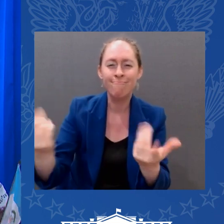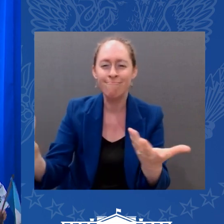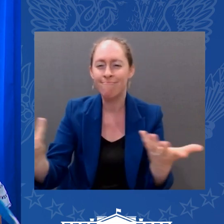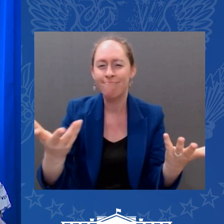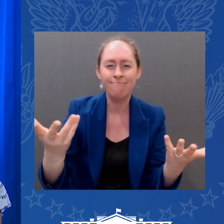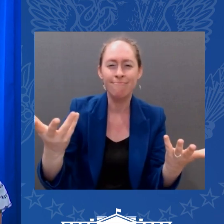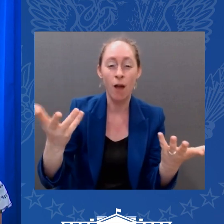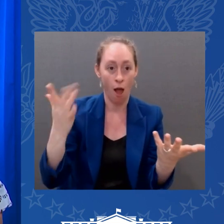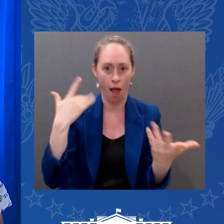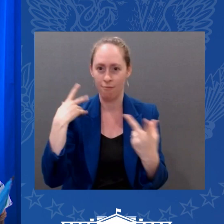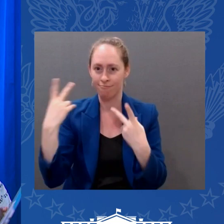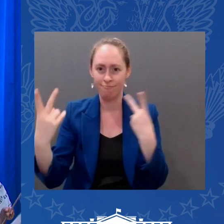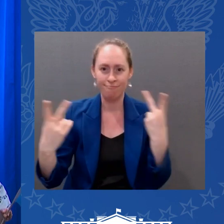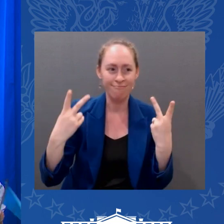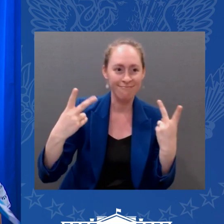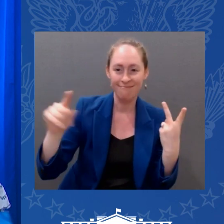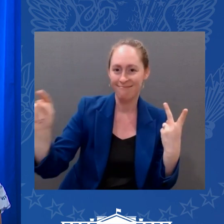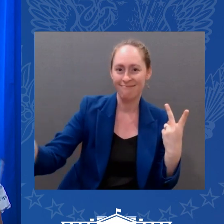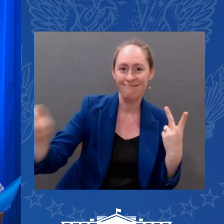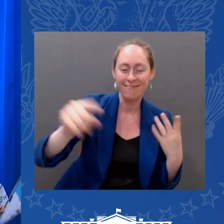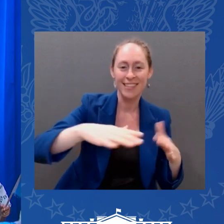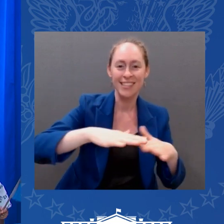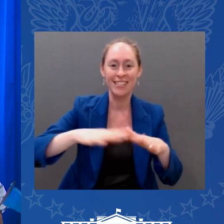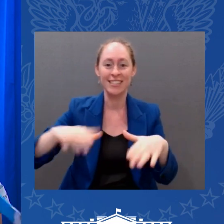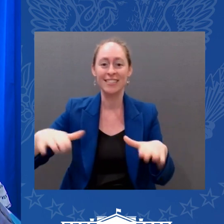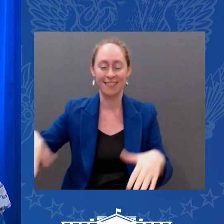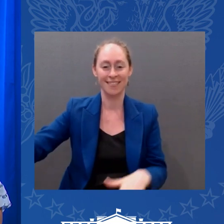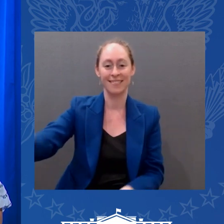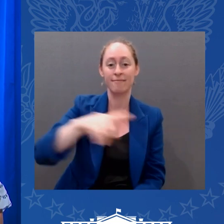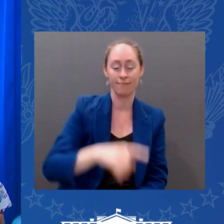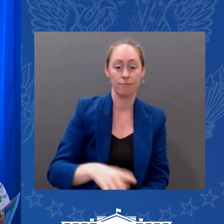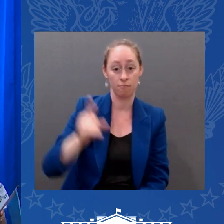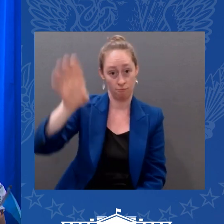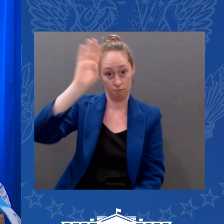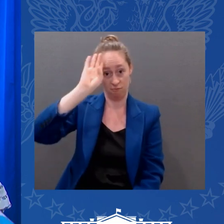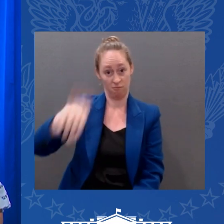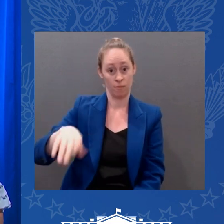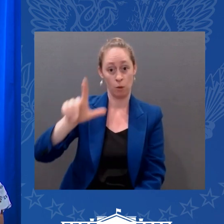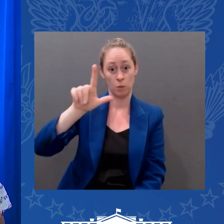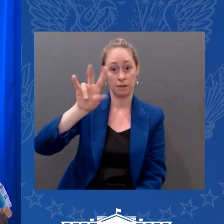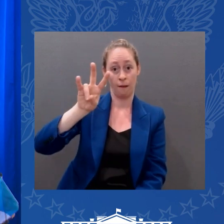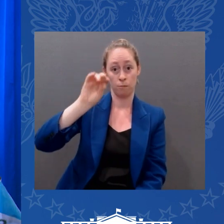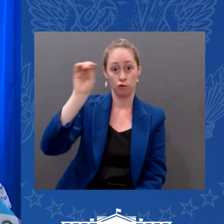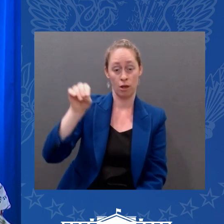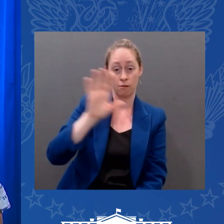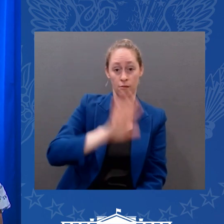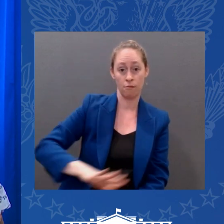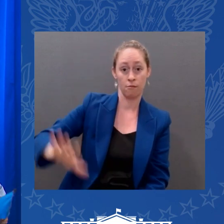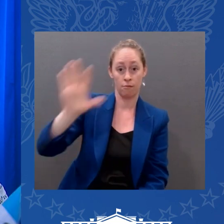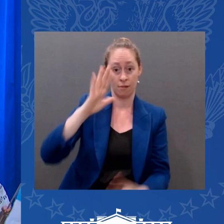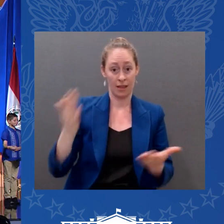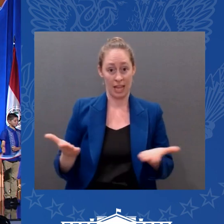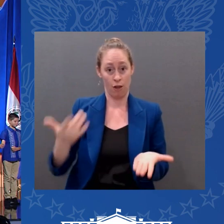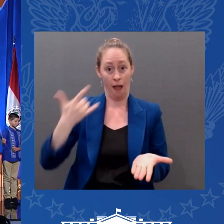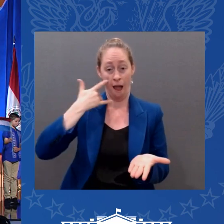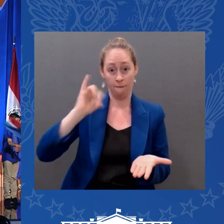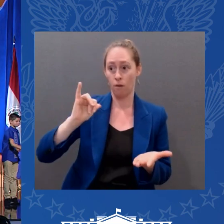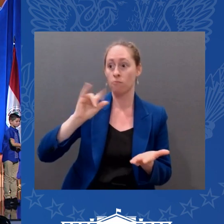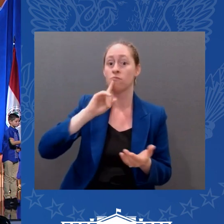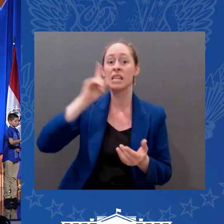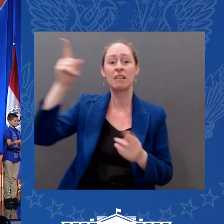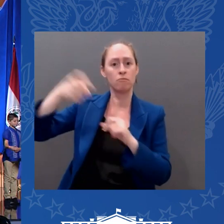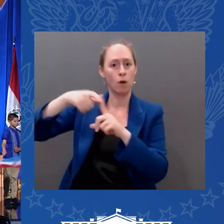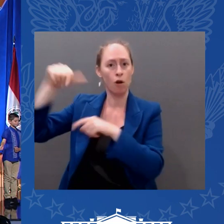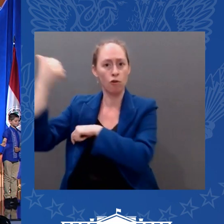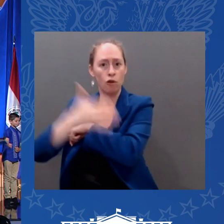where 27% of us are foreign born, but over 50%, half our children, have one or more parents that